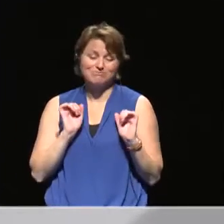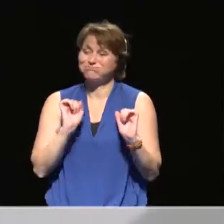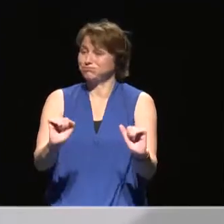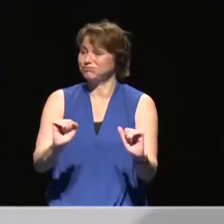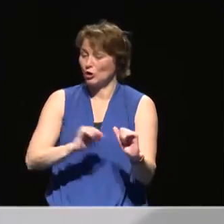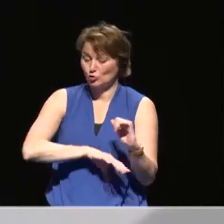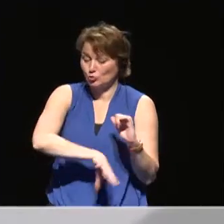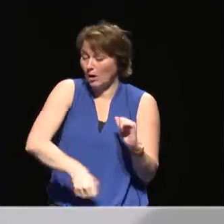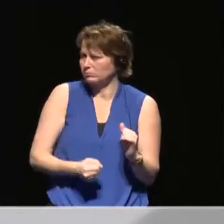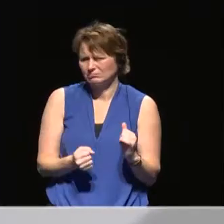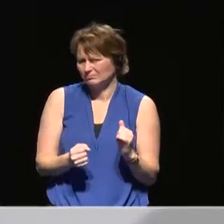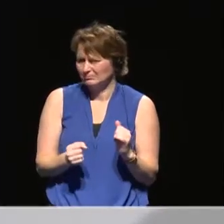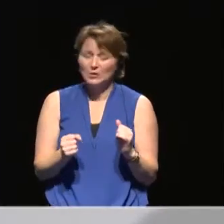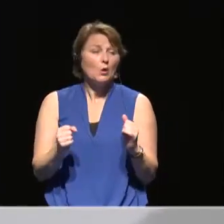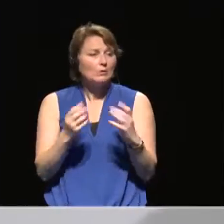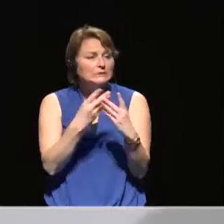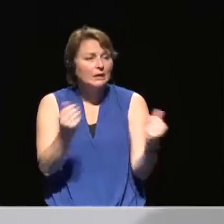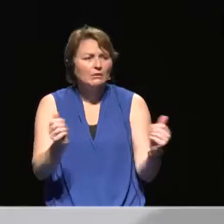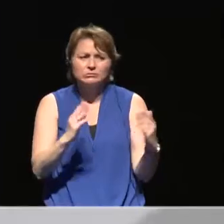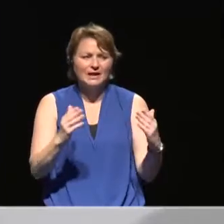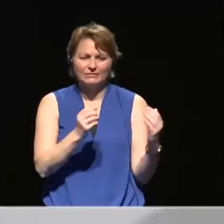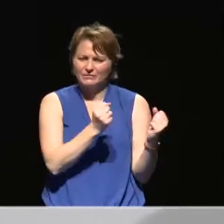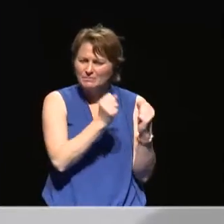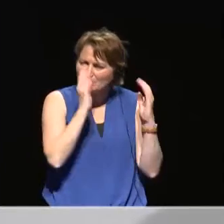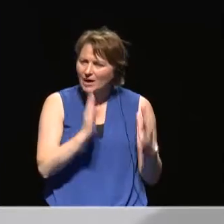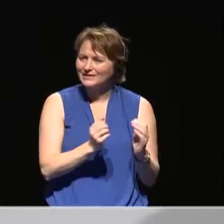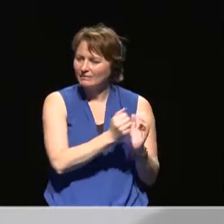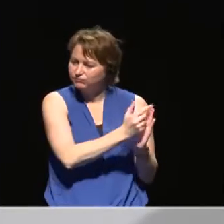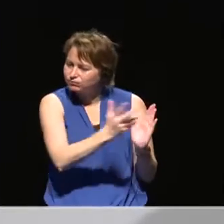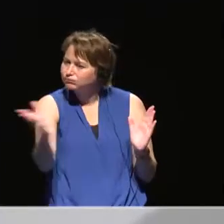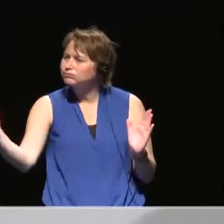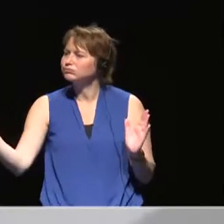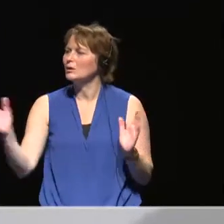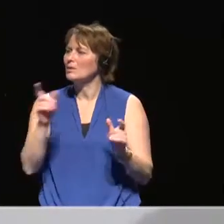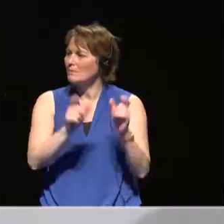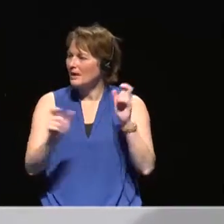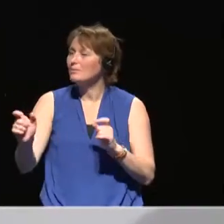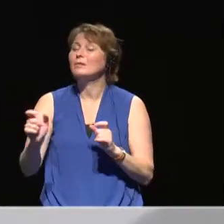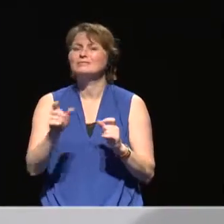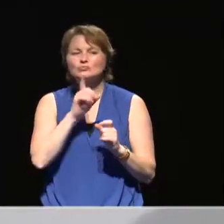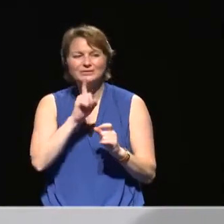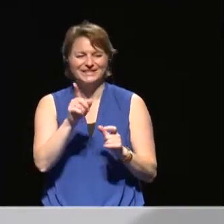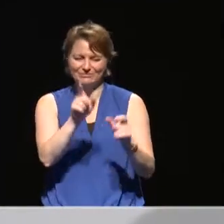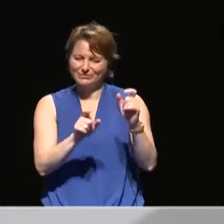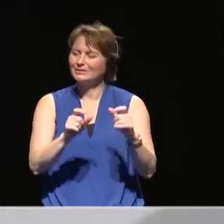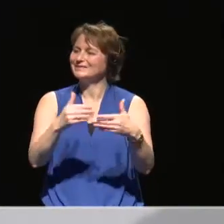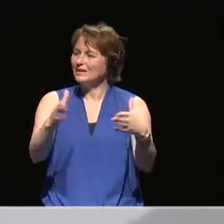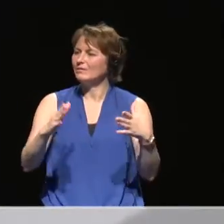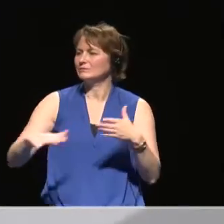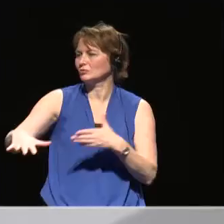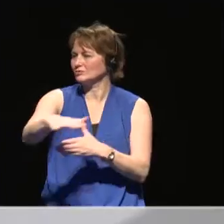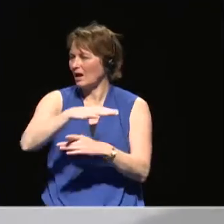is not enough. There needs to be a broad range of actors incorporated locally, particularly civil society organizations, to achieve